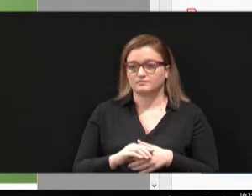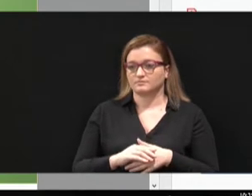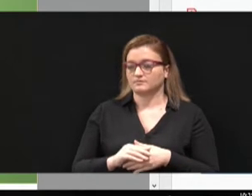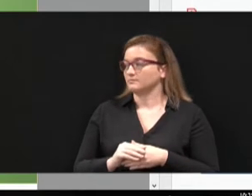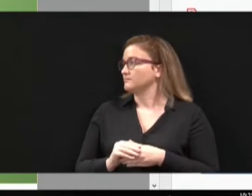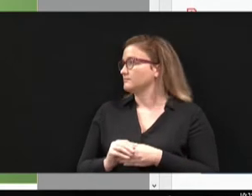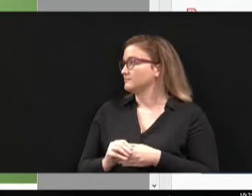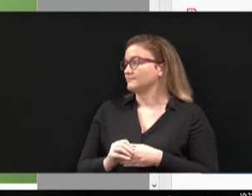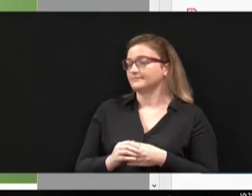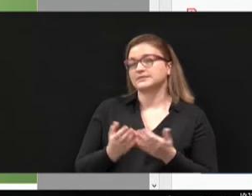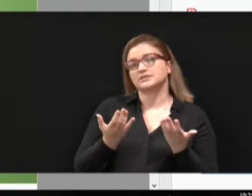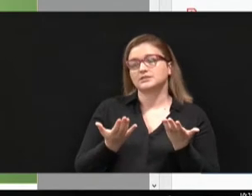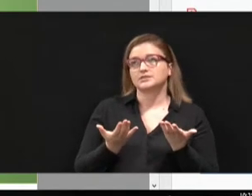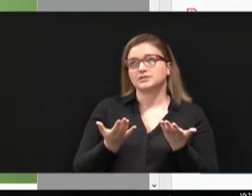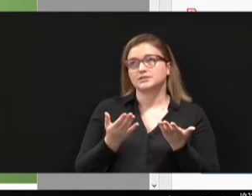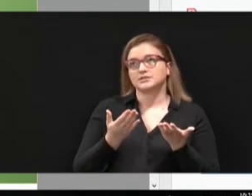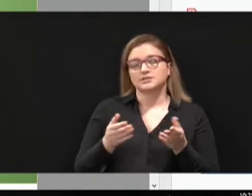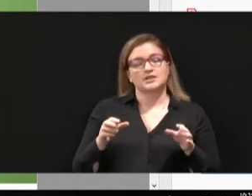Yeah, let's do this.